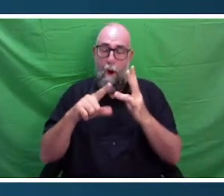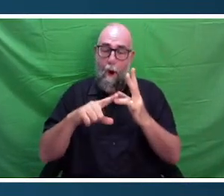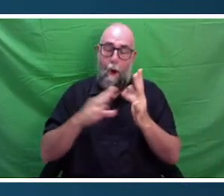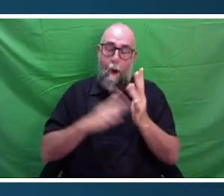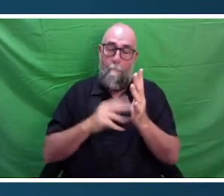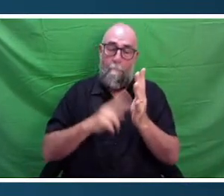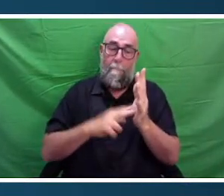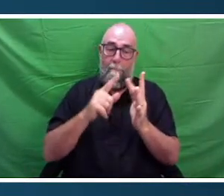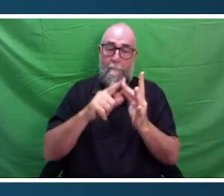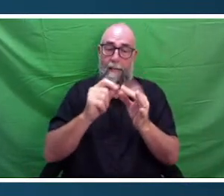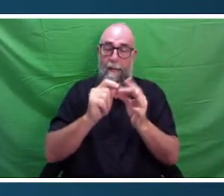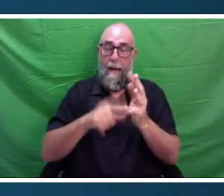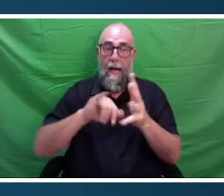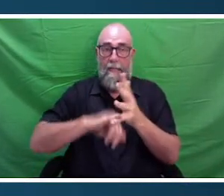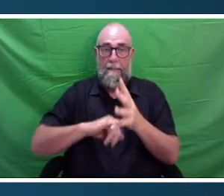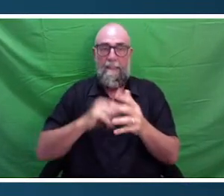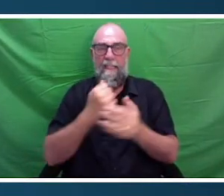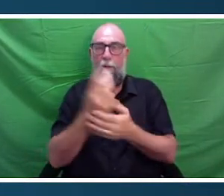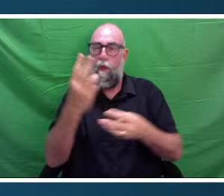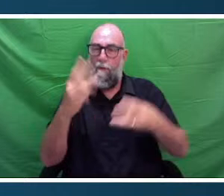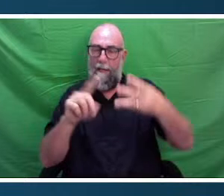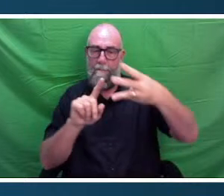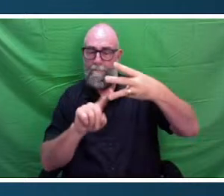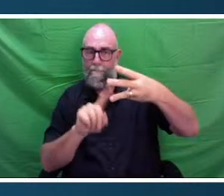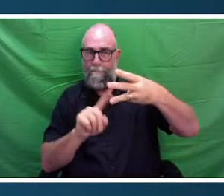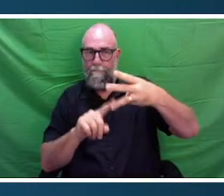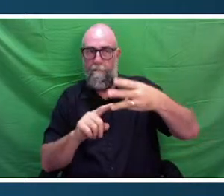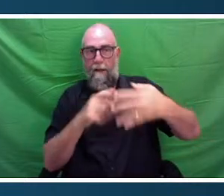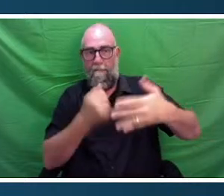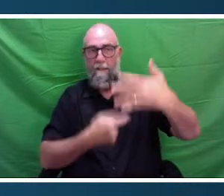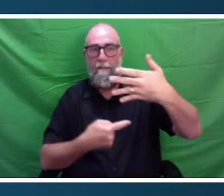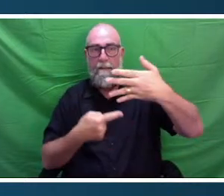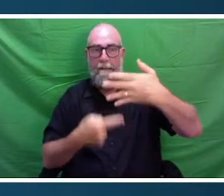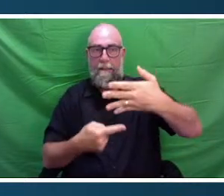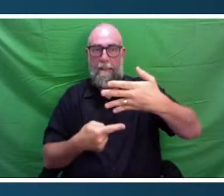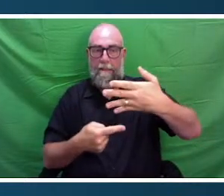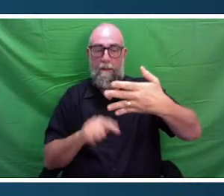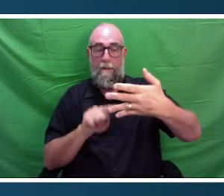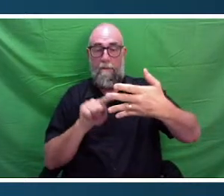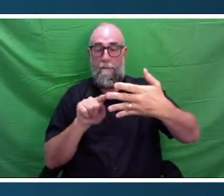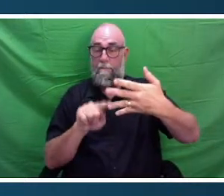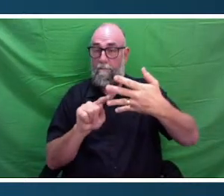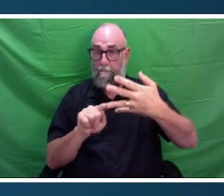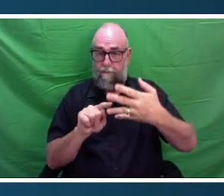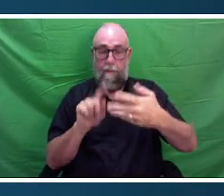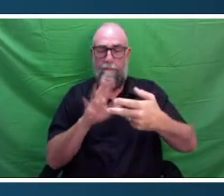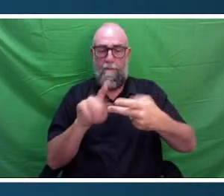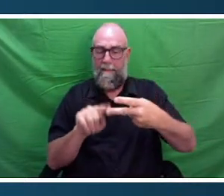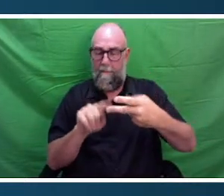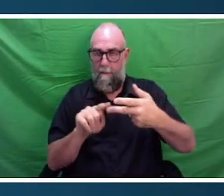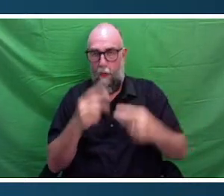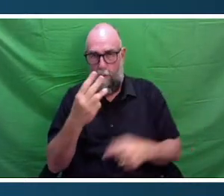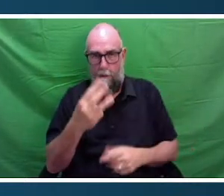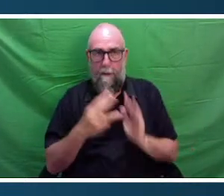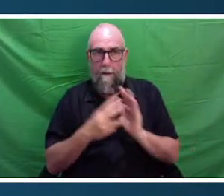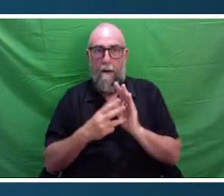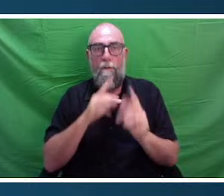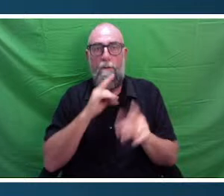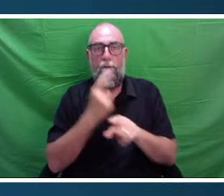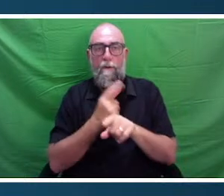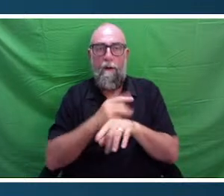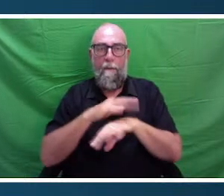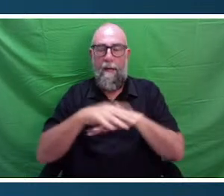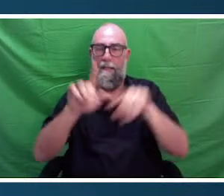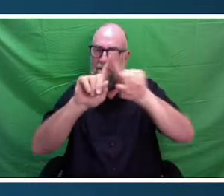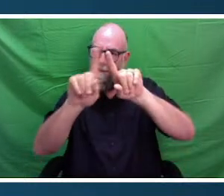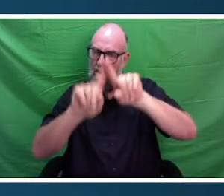of economic, social, subjective, other types of indicators, it's hopefully going to be of much wider use for the research and also the sort of policy